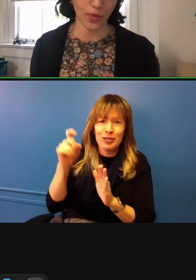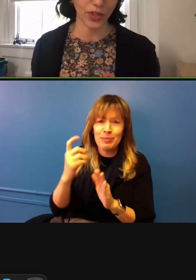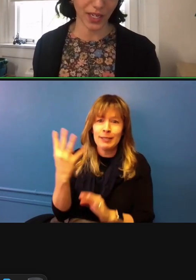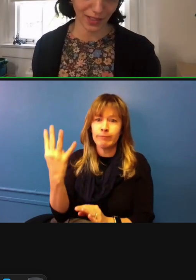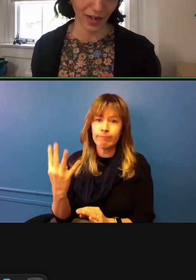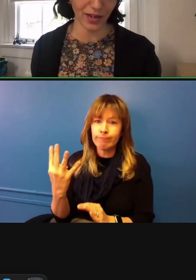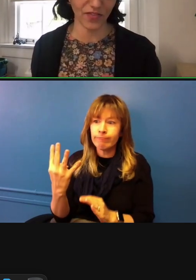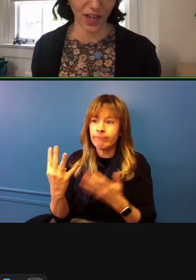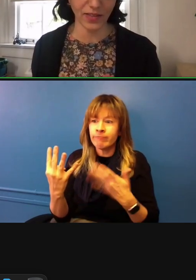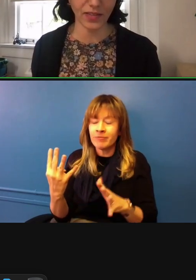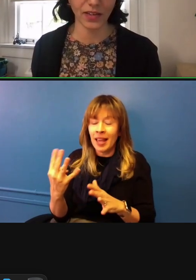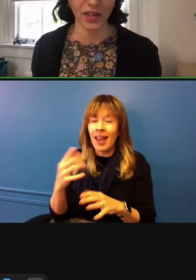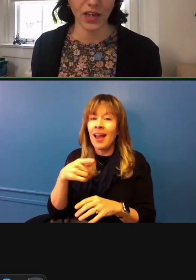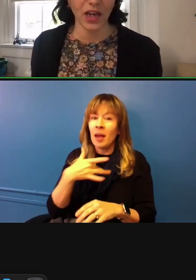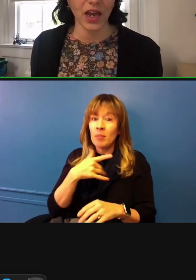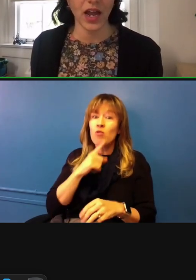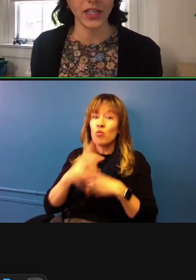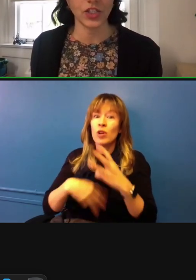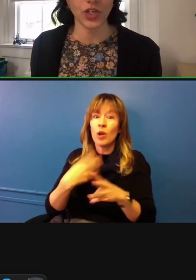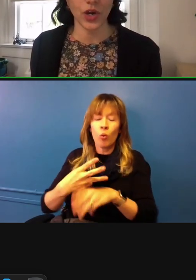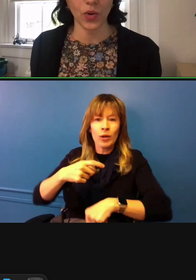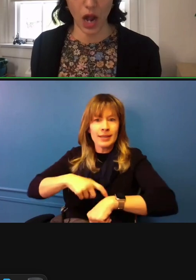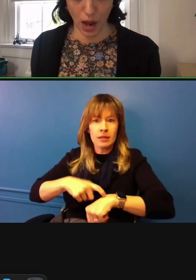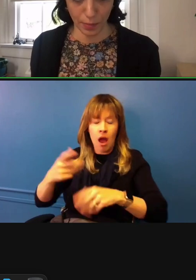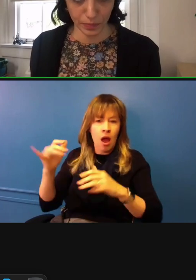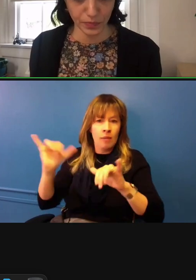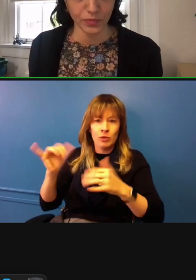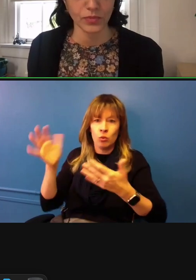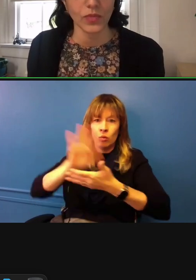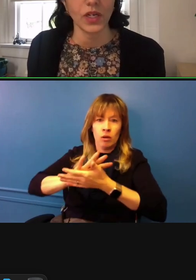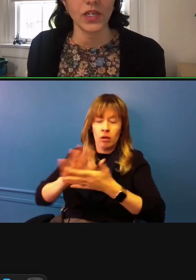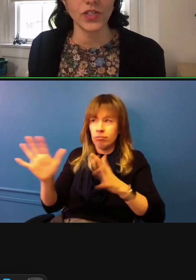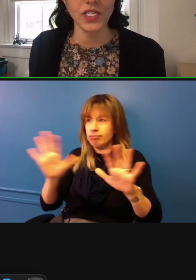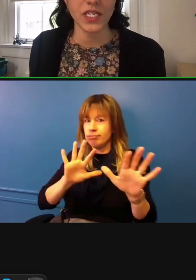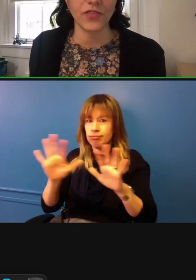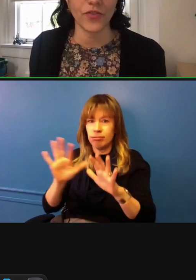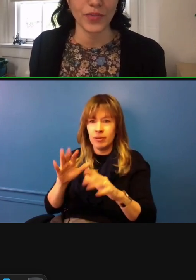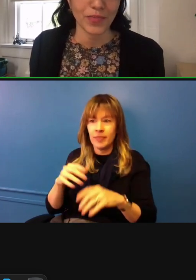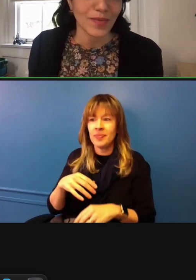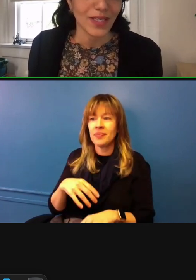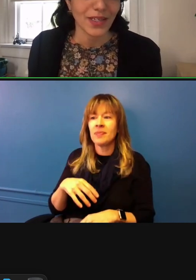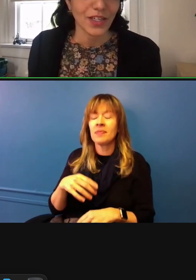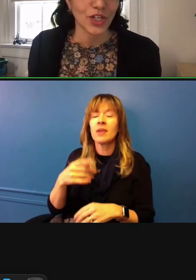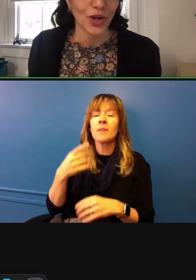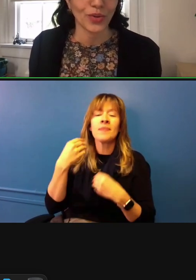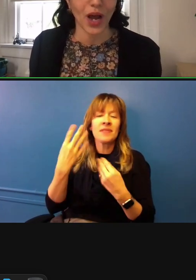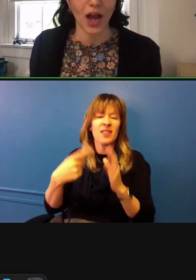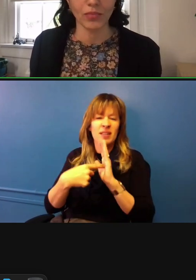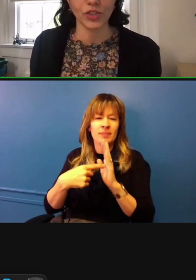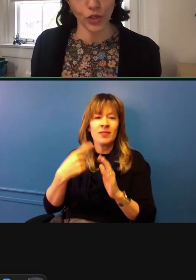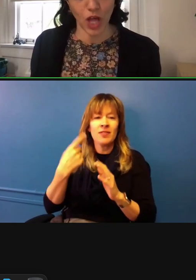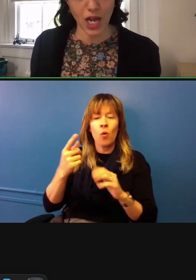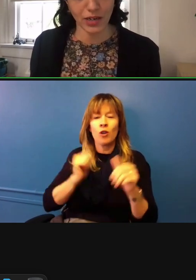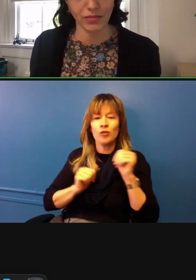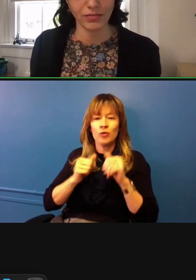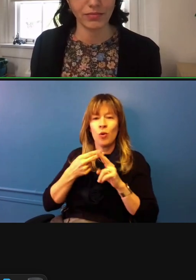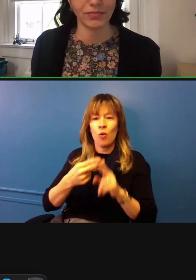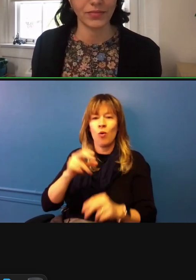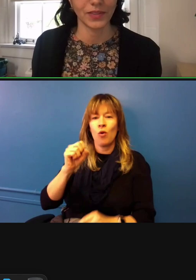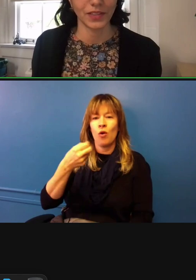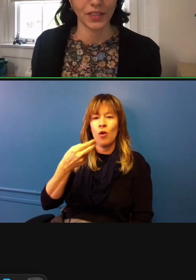viewing temporally extended events. And so here's a scene from the BBC show